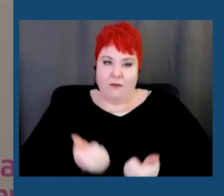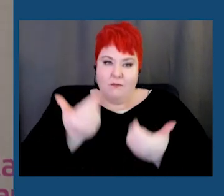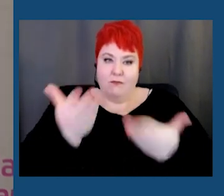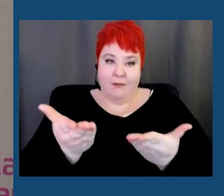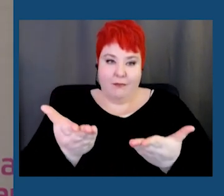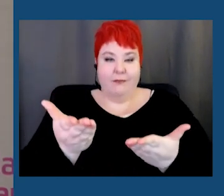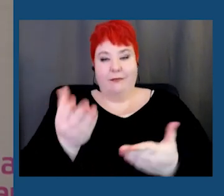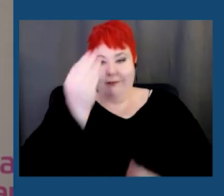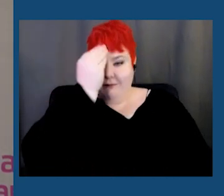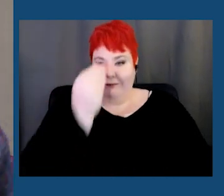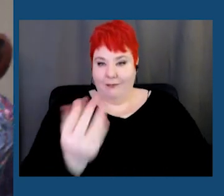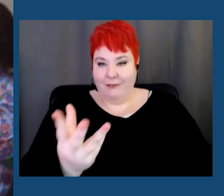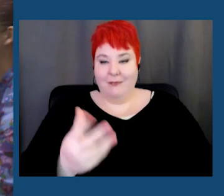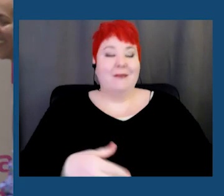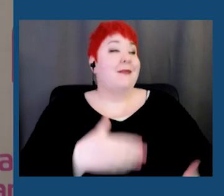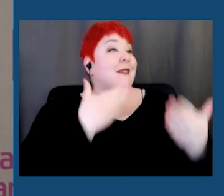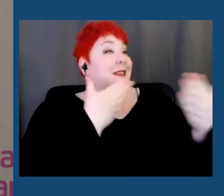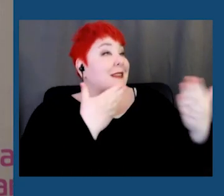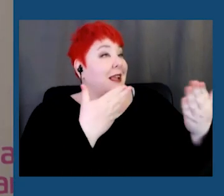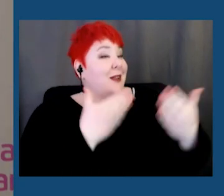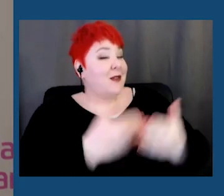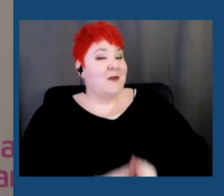Thank you.